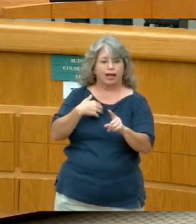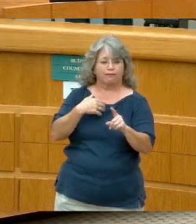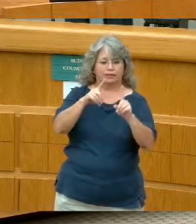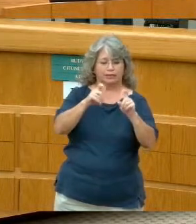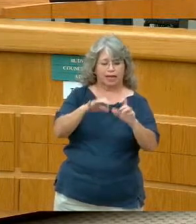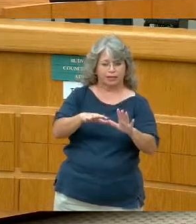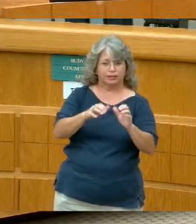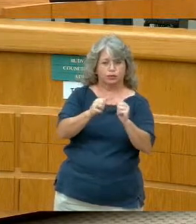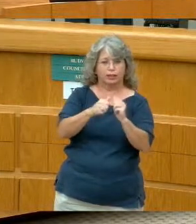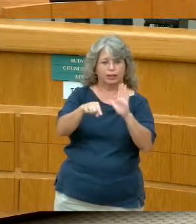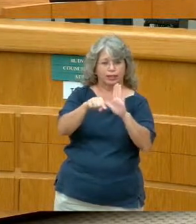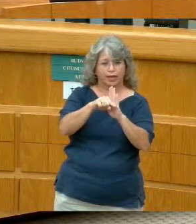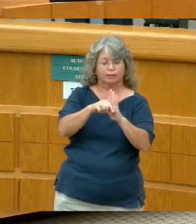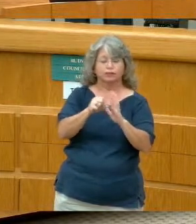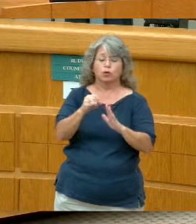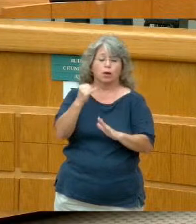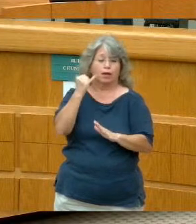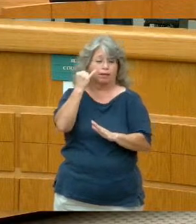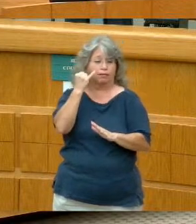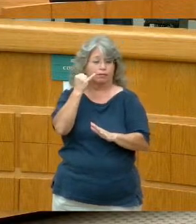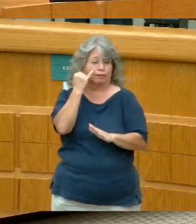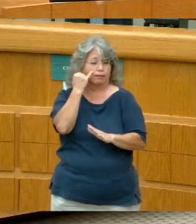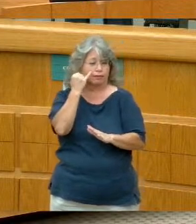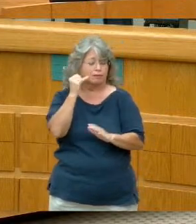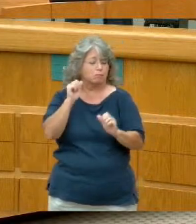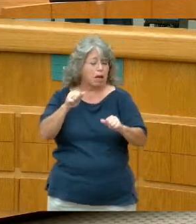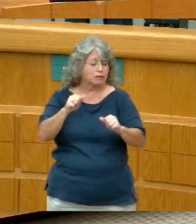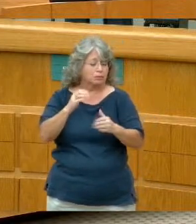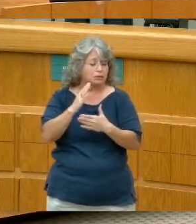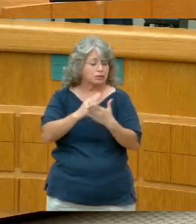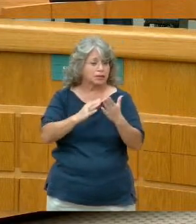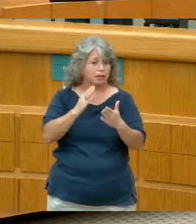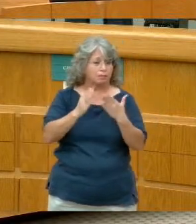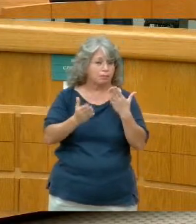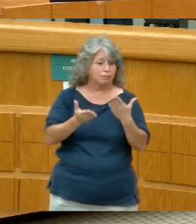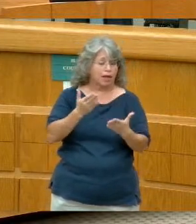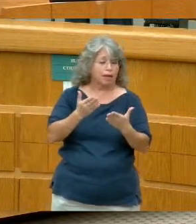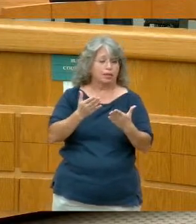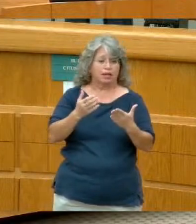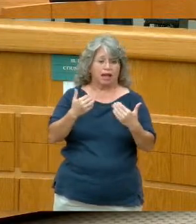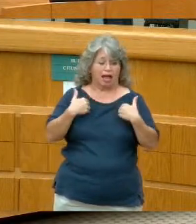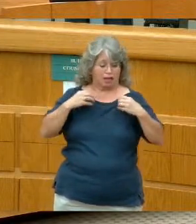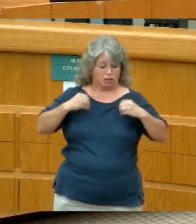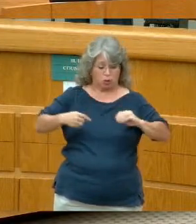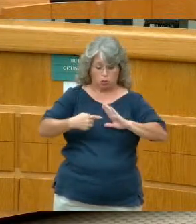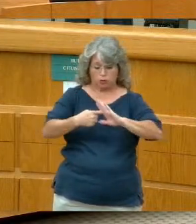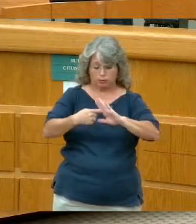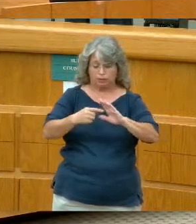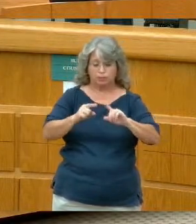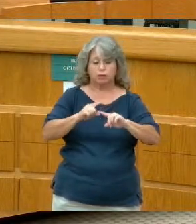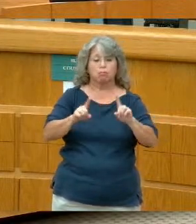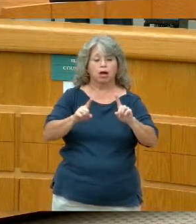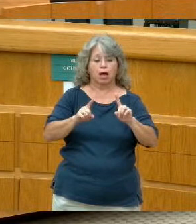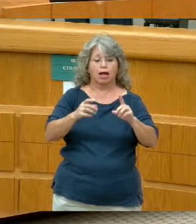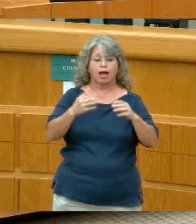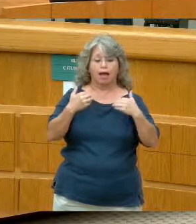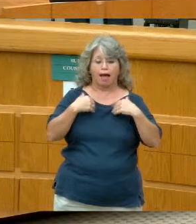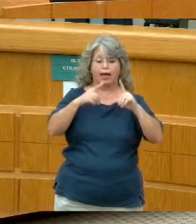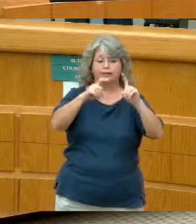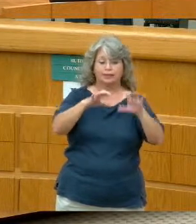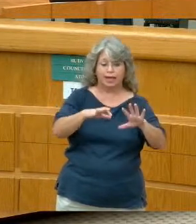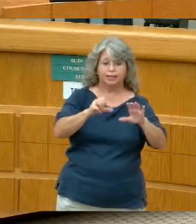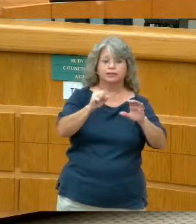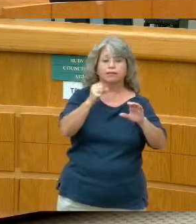in their hand. So I think some of them may actually have gone in to get tested and found out that they were positive but asymptomatic. So we see a little increase